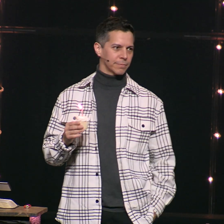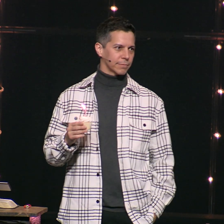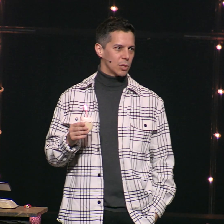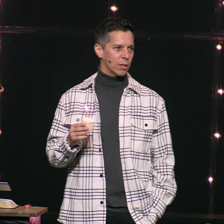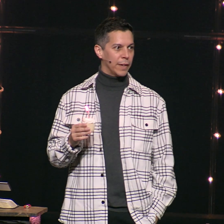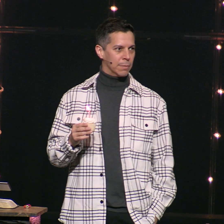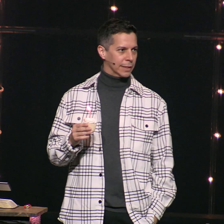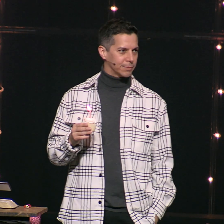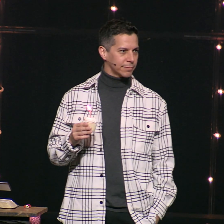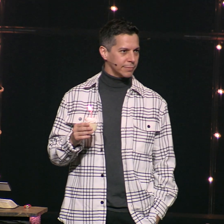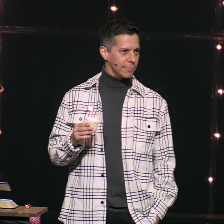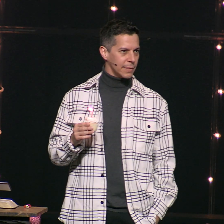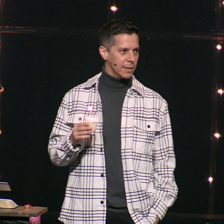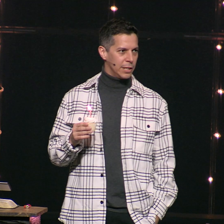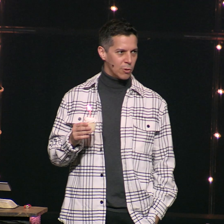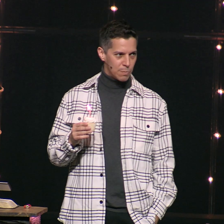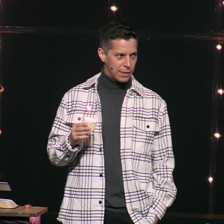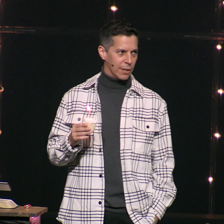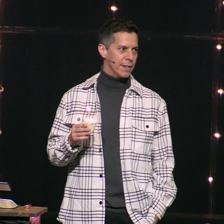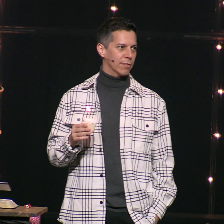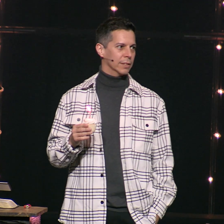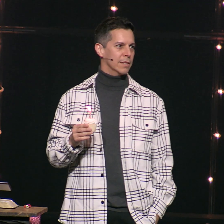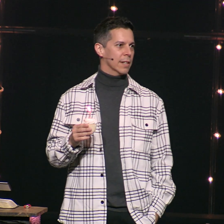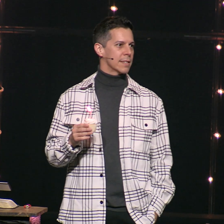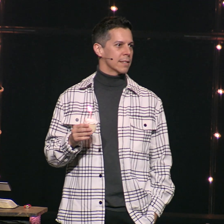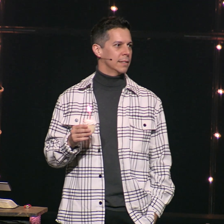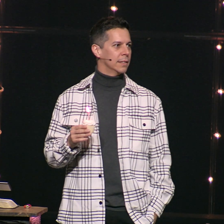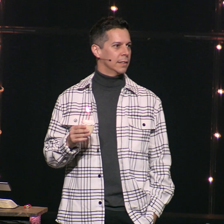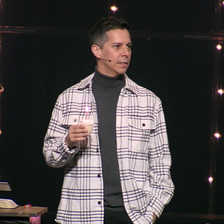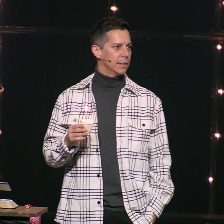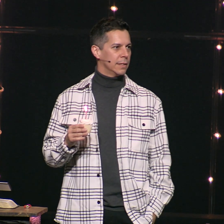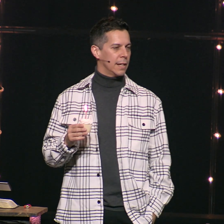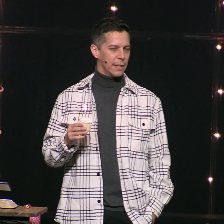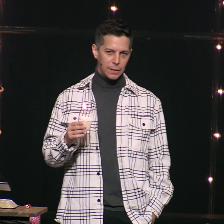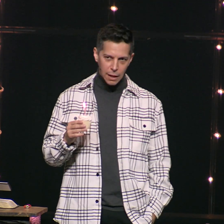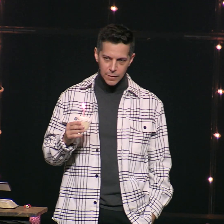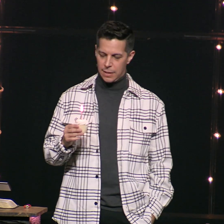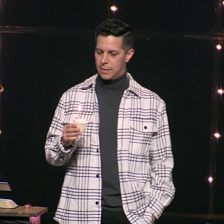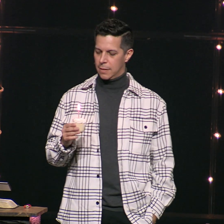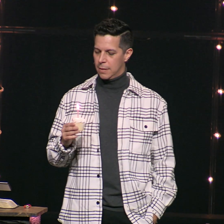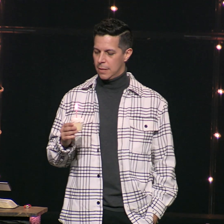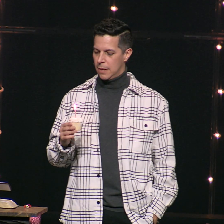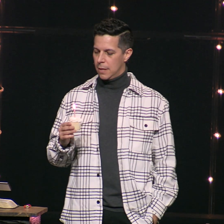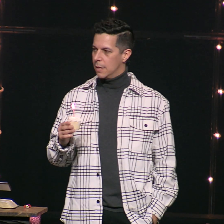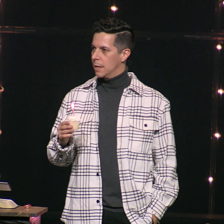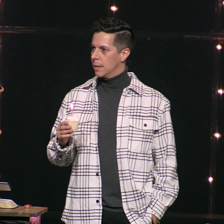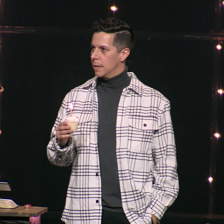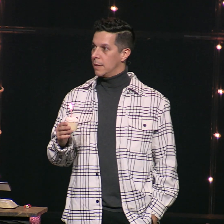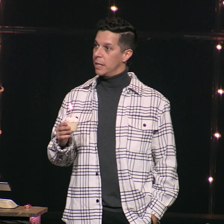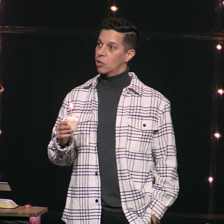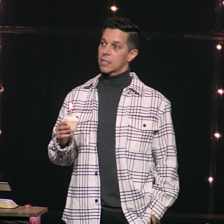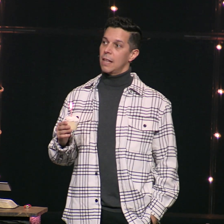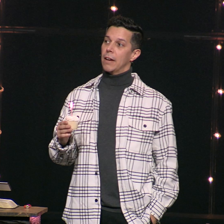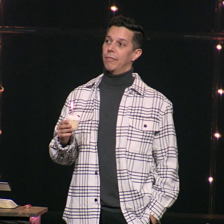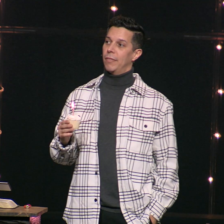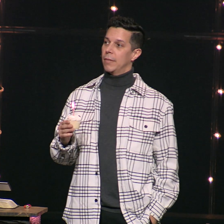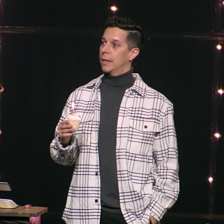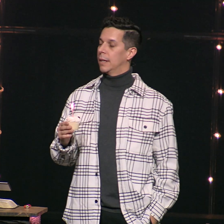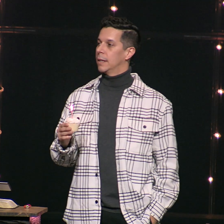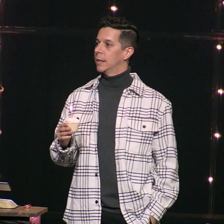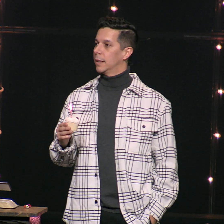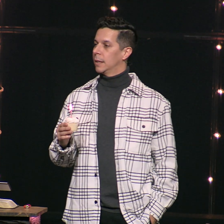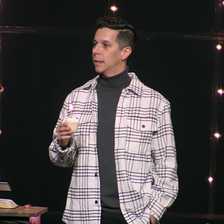promise to our family that he'd always be there and never leave us. And then he left us, and then he took his life.